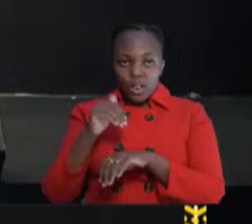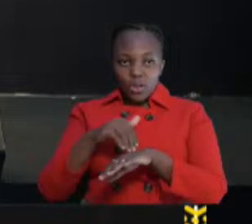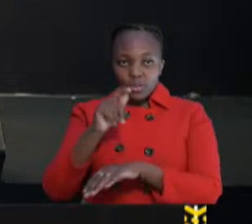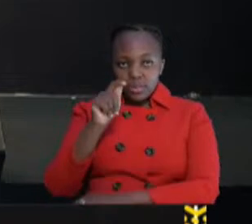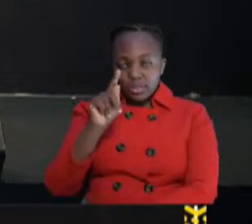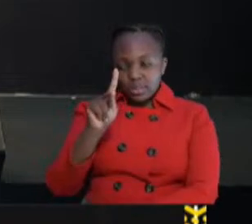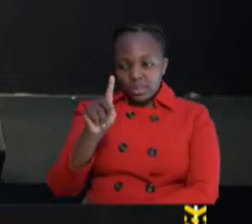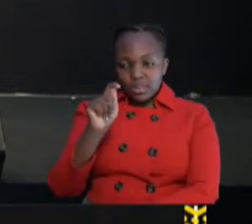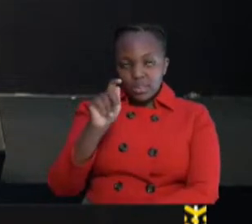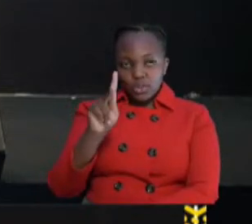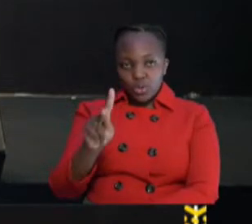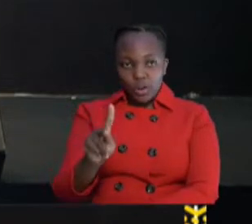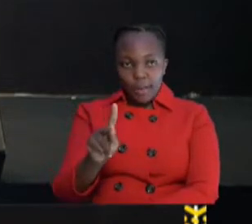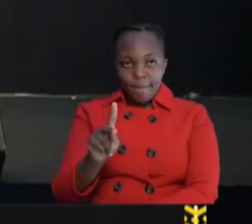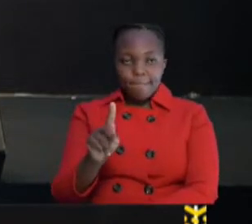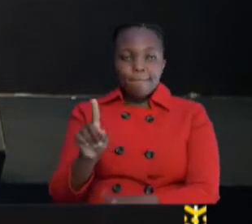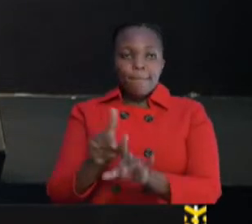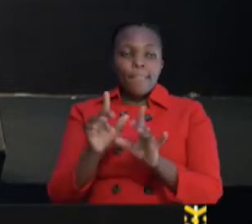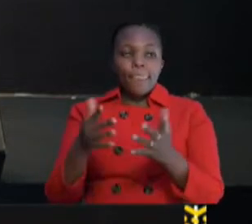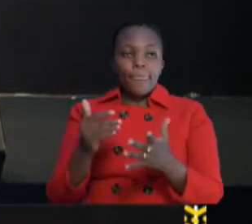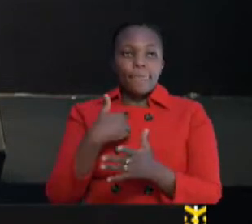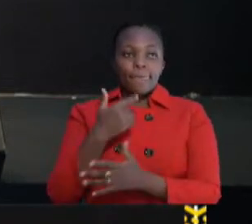TikTok. Just like I was talking about